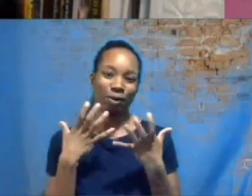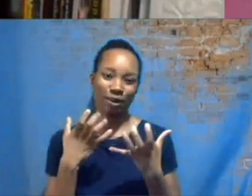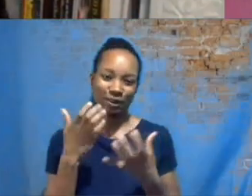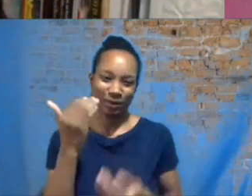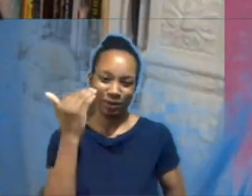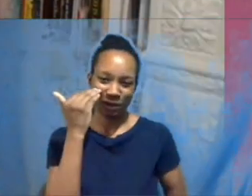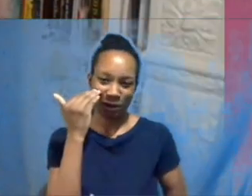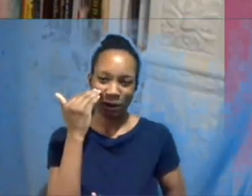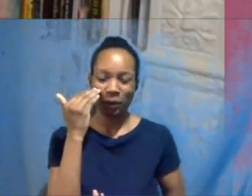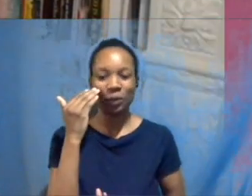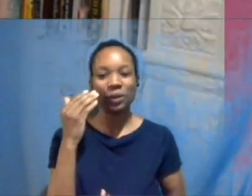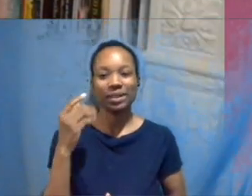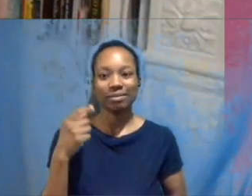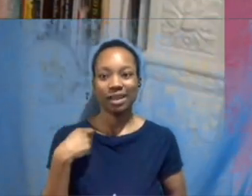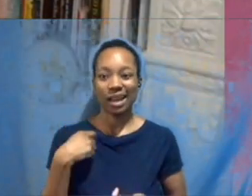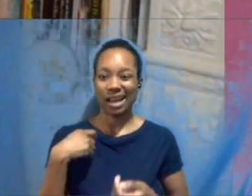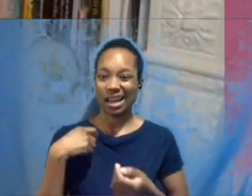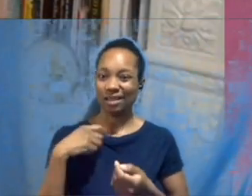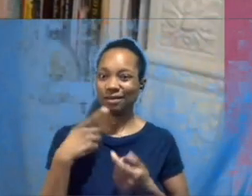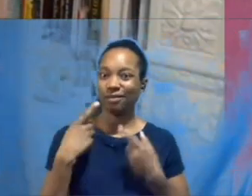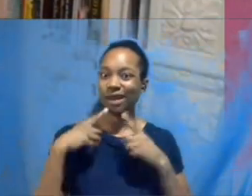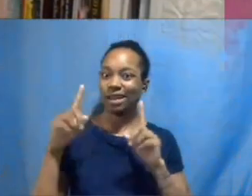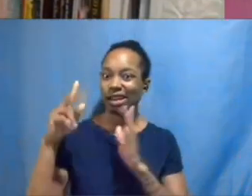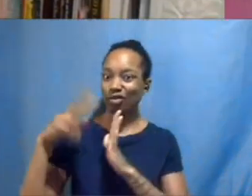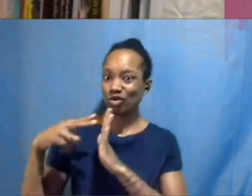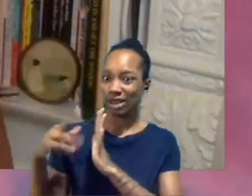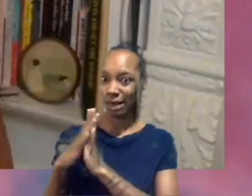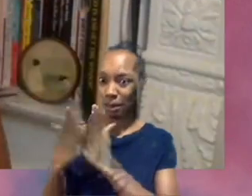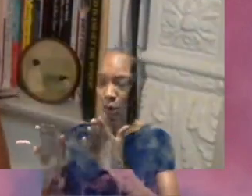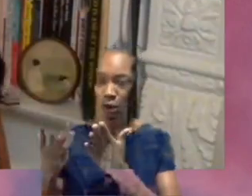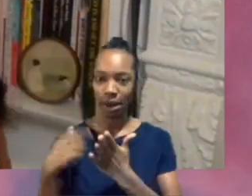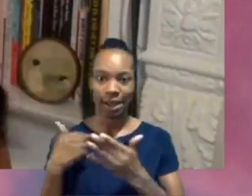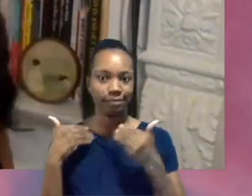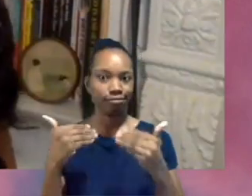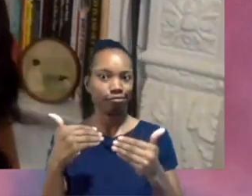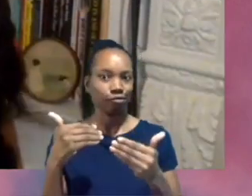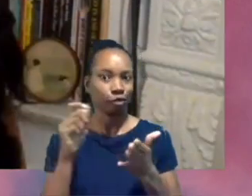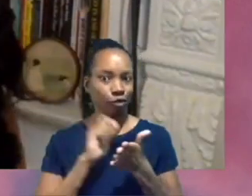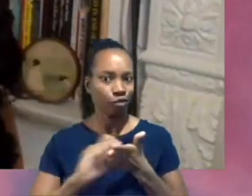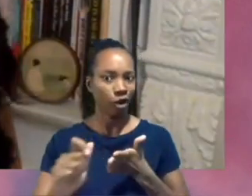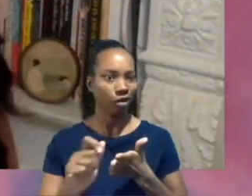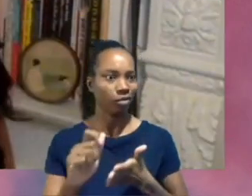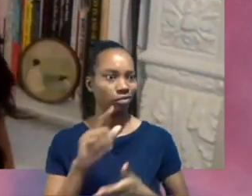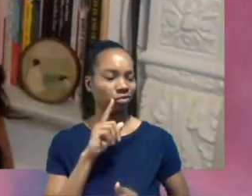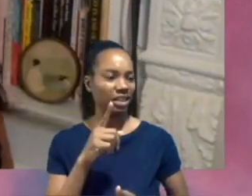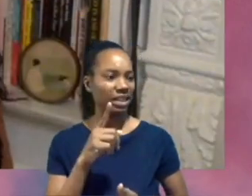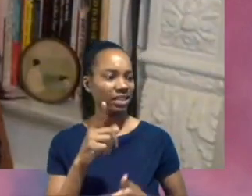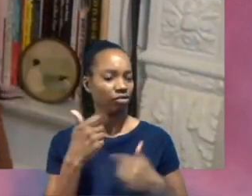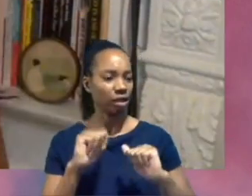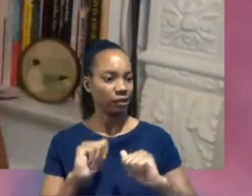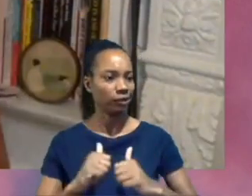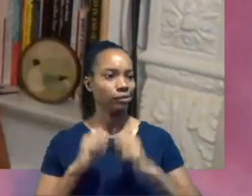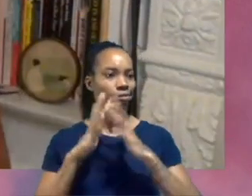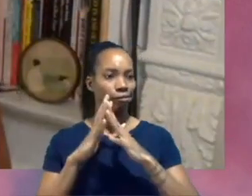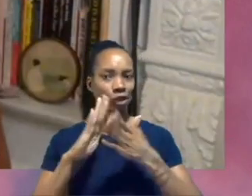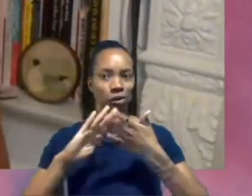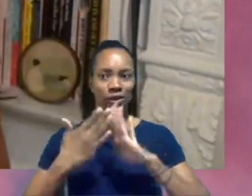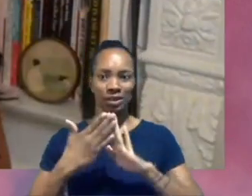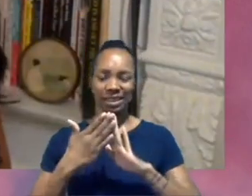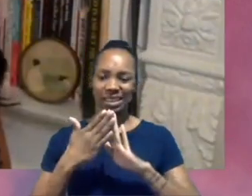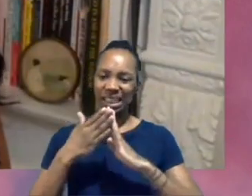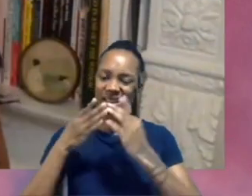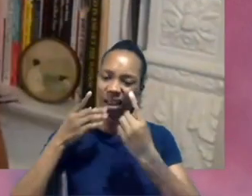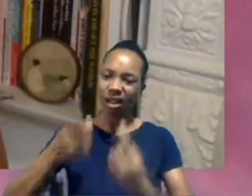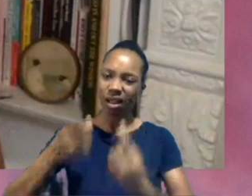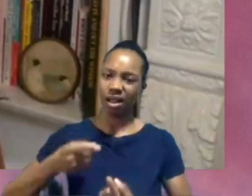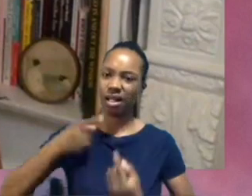got a chance to read this anthology. I said, trying to cultivate community is hard. It is easier to find excuses to drift